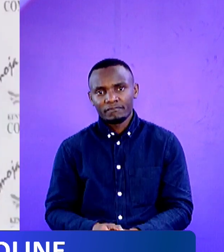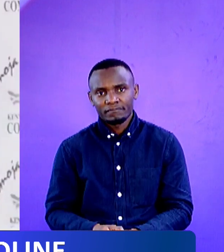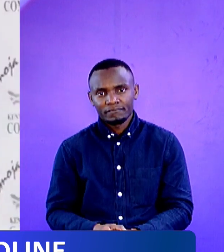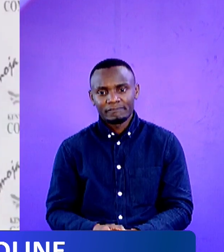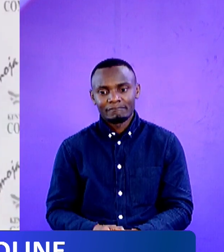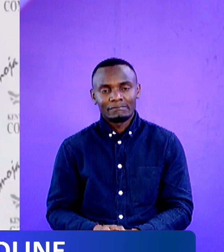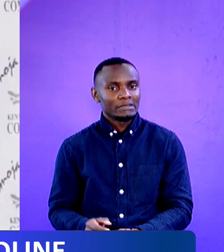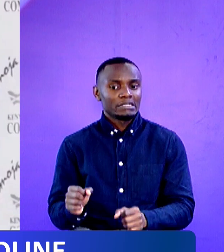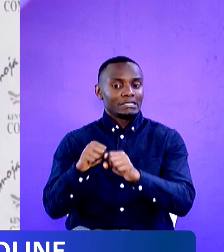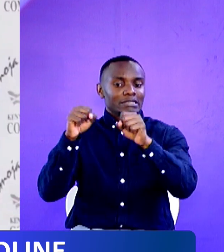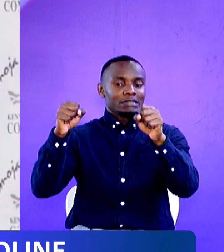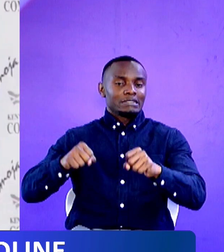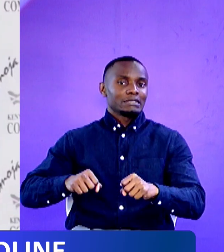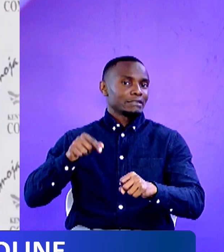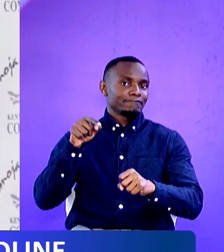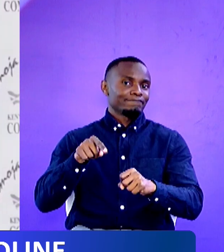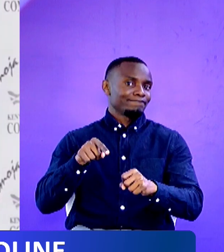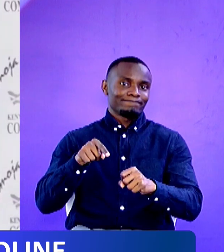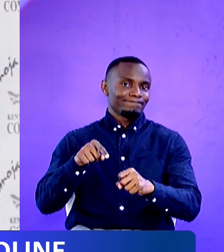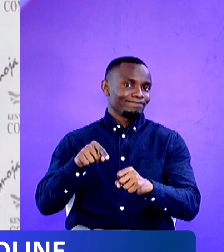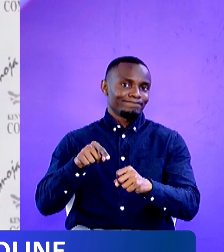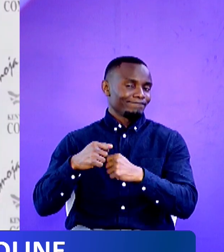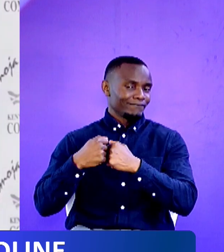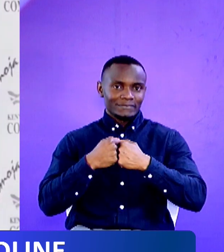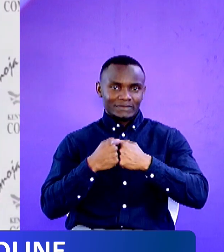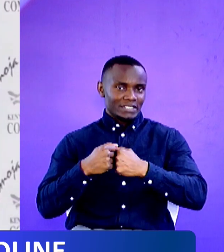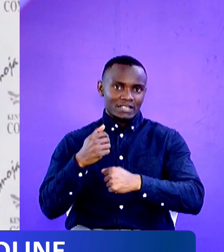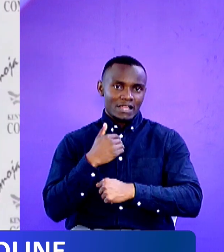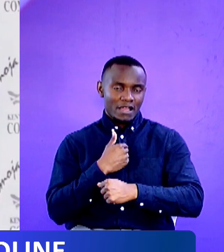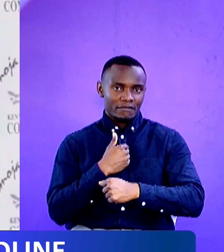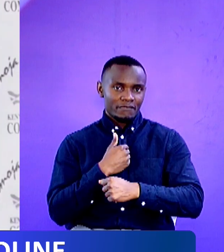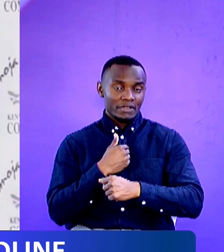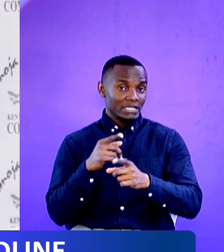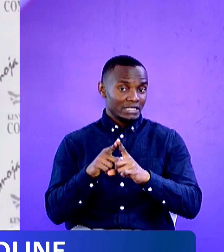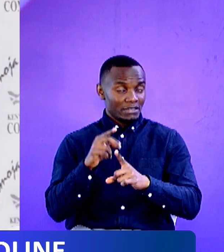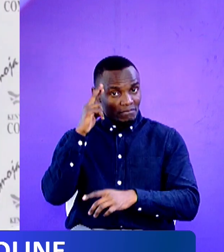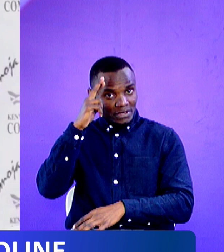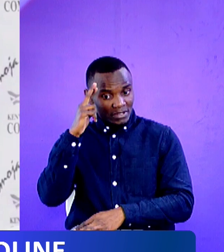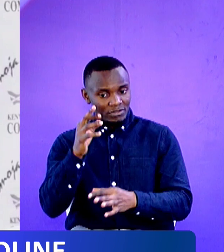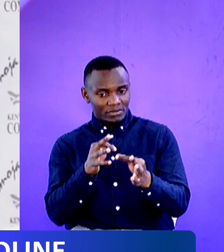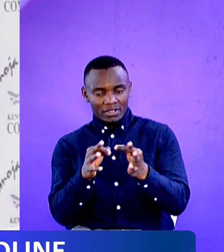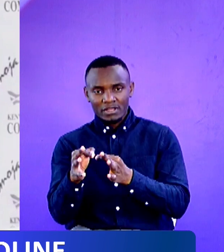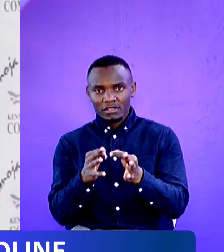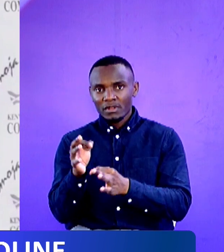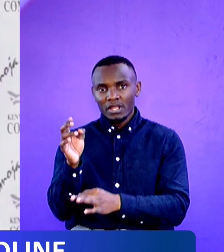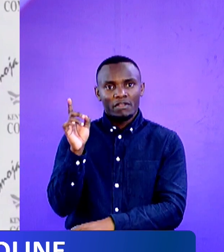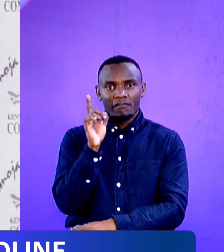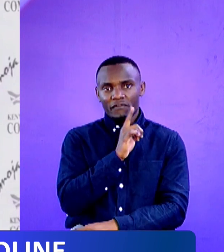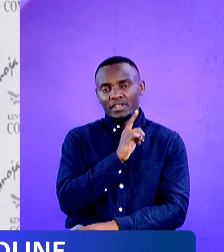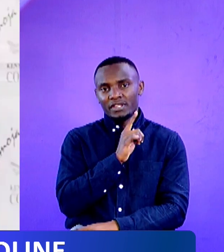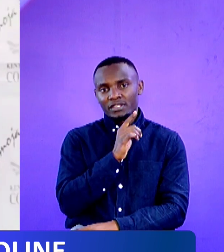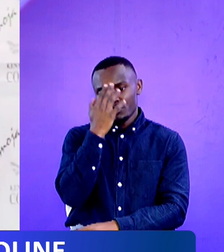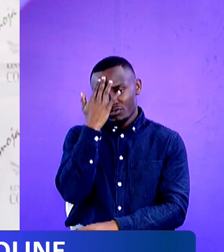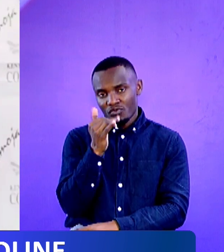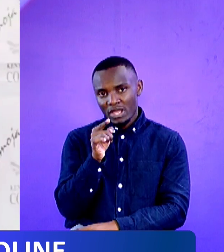system. It's a flawed fund. Reasons have been outlined why it is flawed and why it is therefore